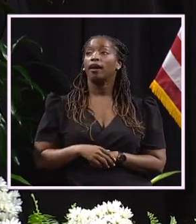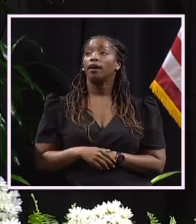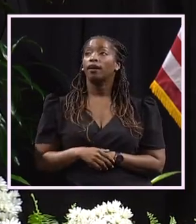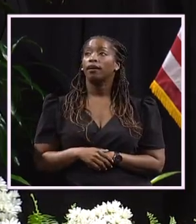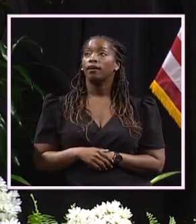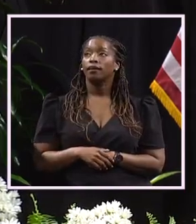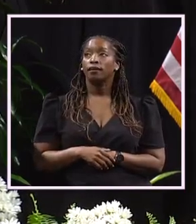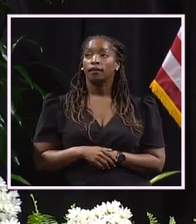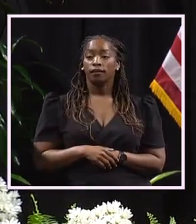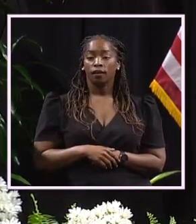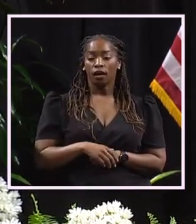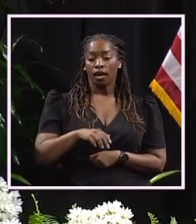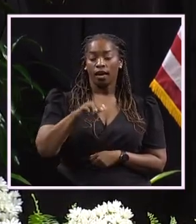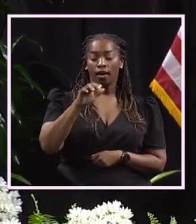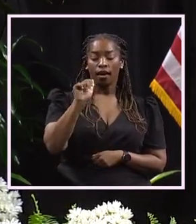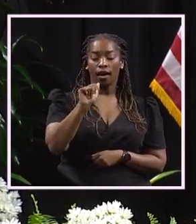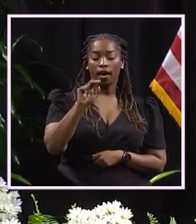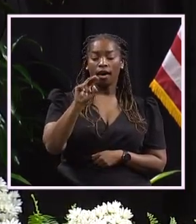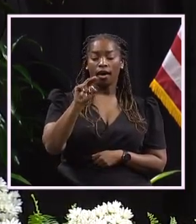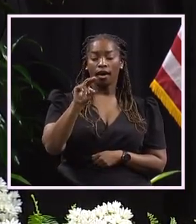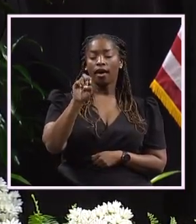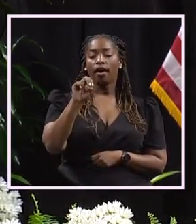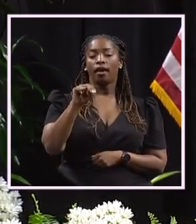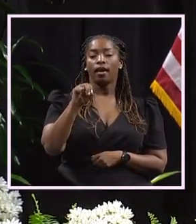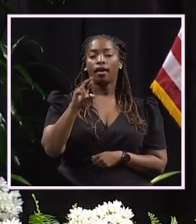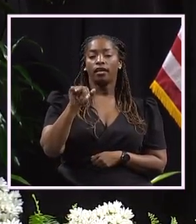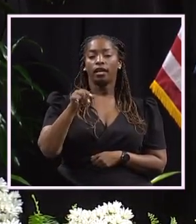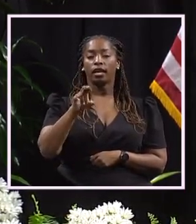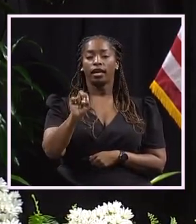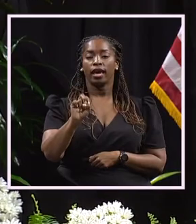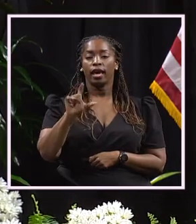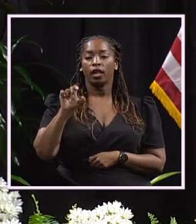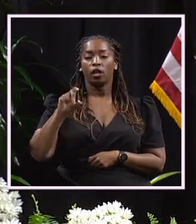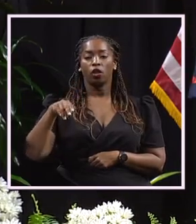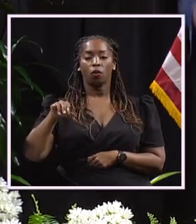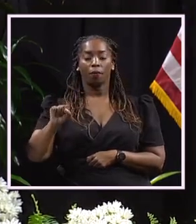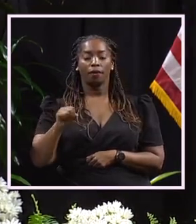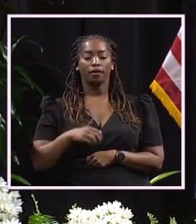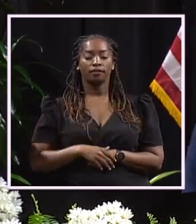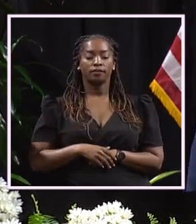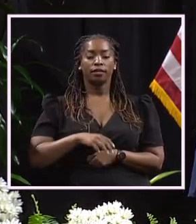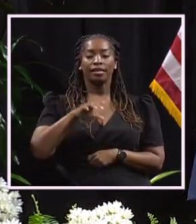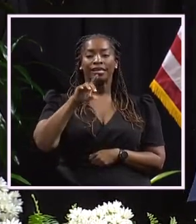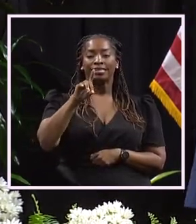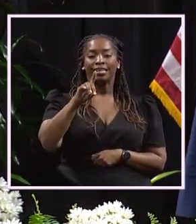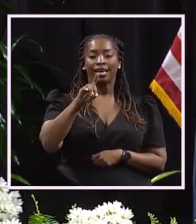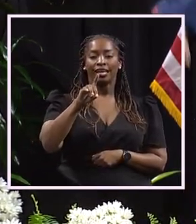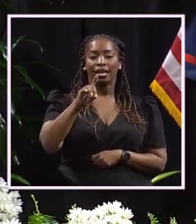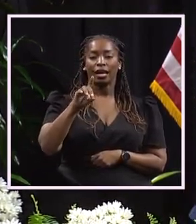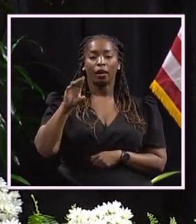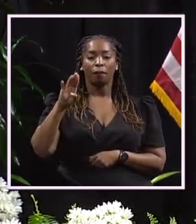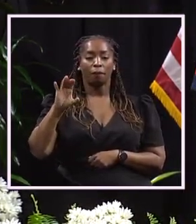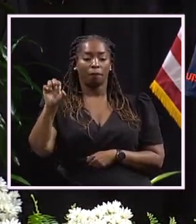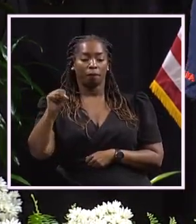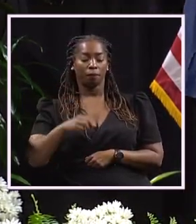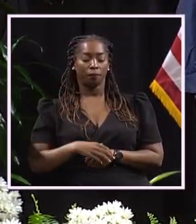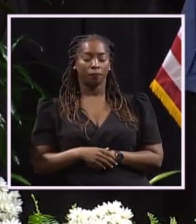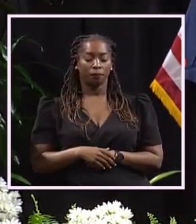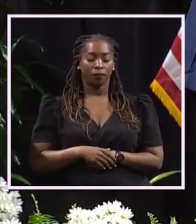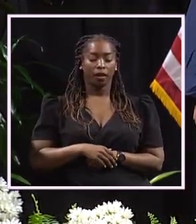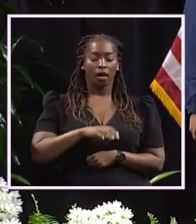Paulo Enrique Lopez. Jenny Kim Voss, cum laude. Mylene